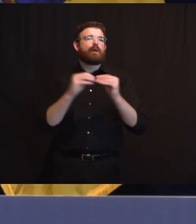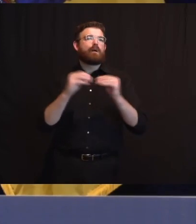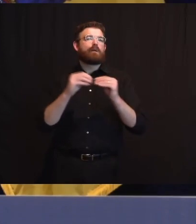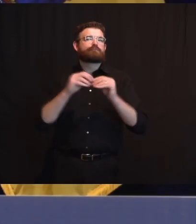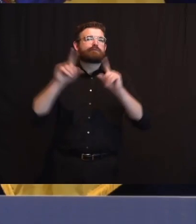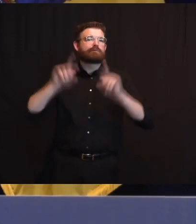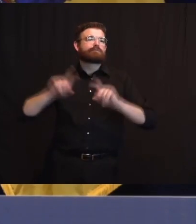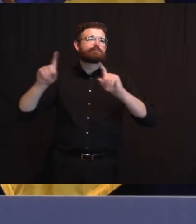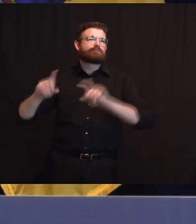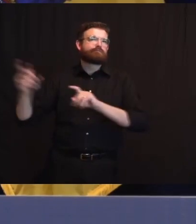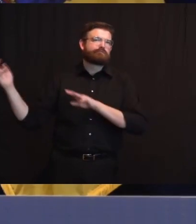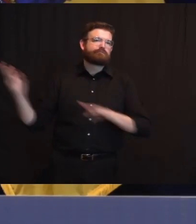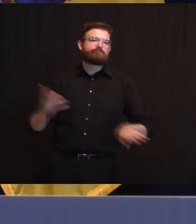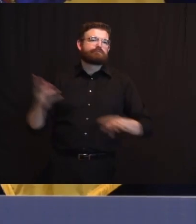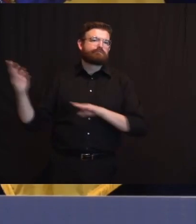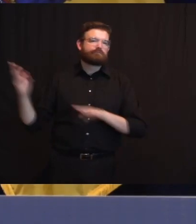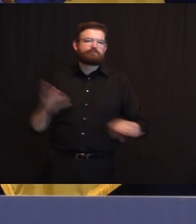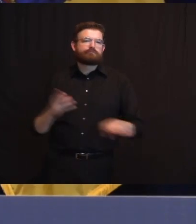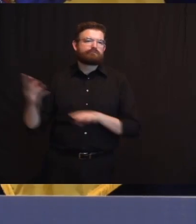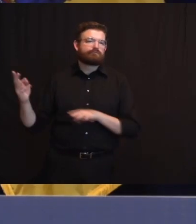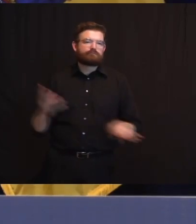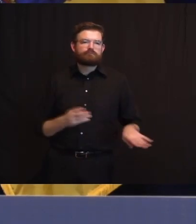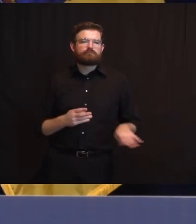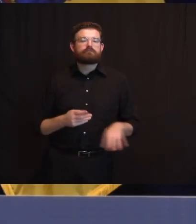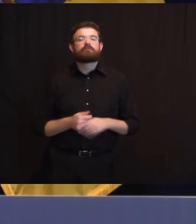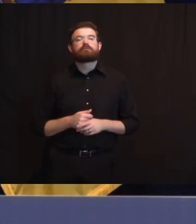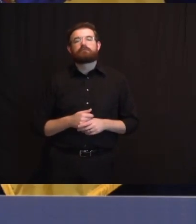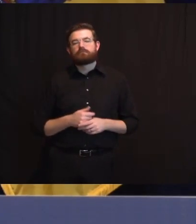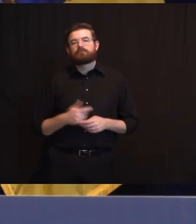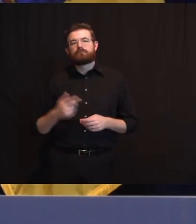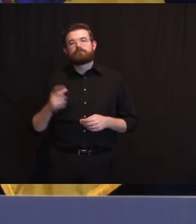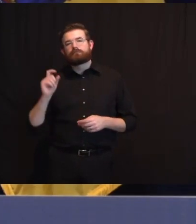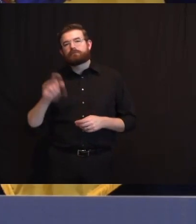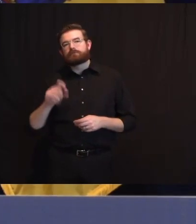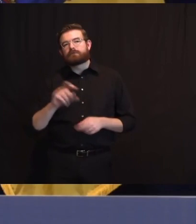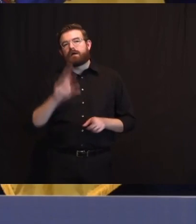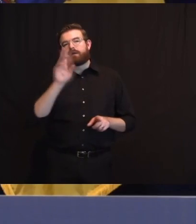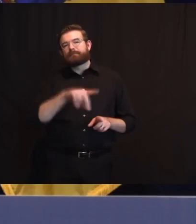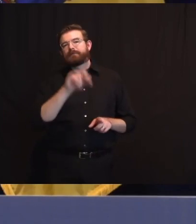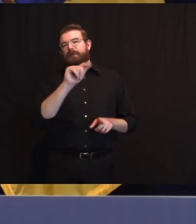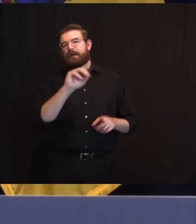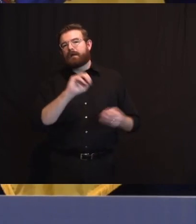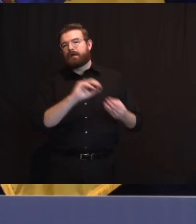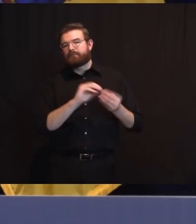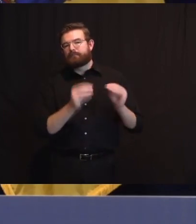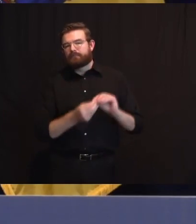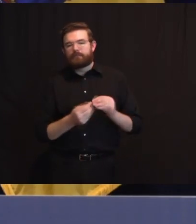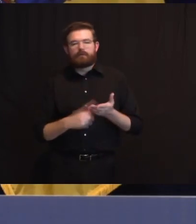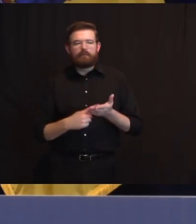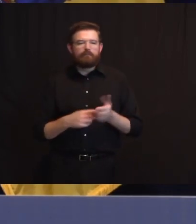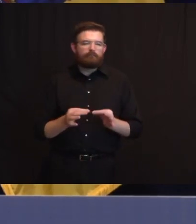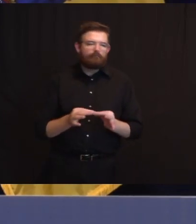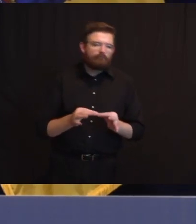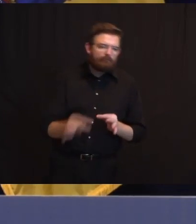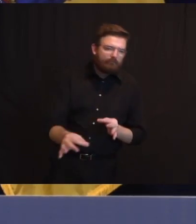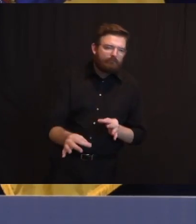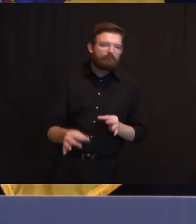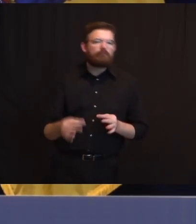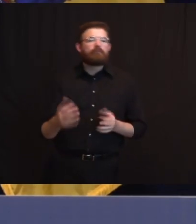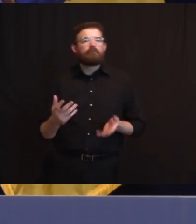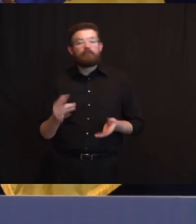that, there's a catch-up piece in that. If we've determined that it's not that, we'll come back to you. I had not